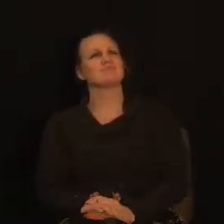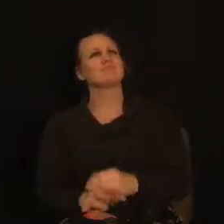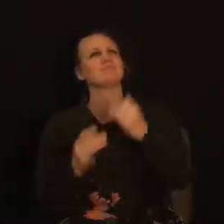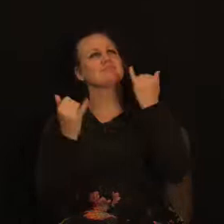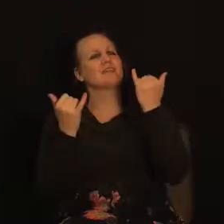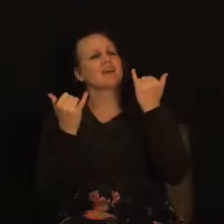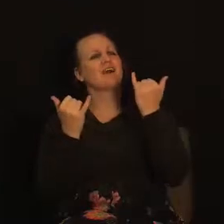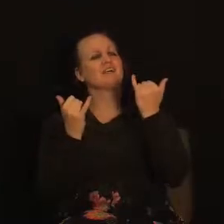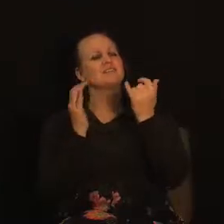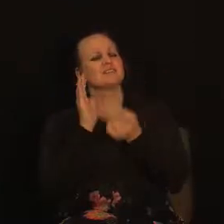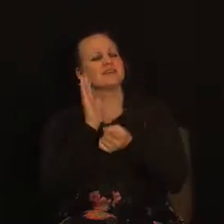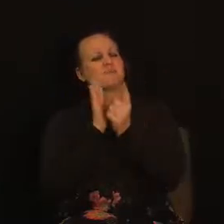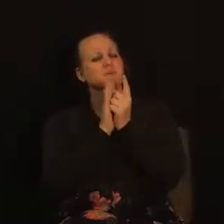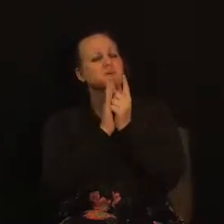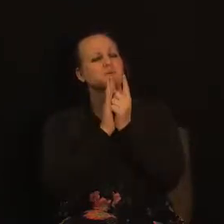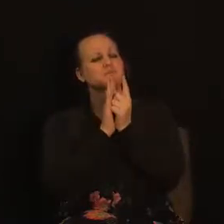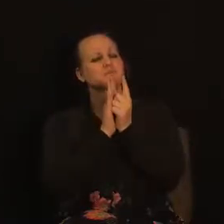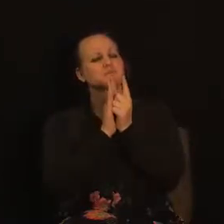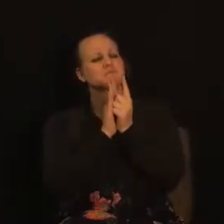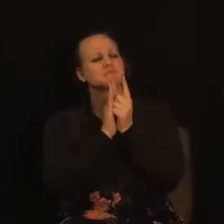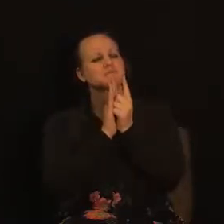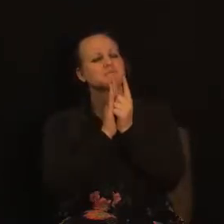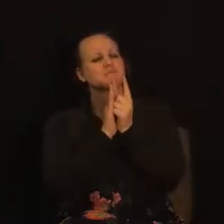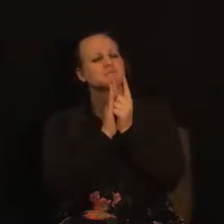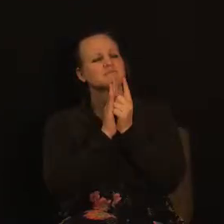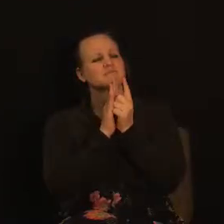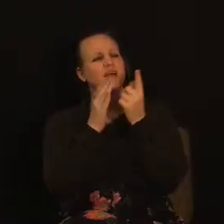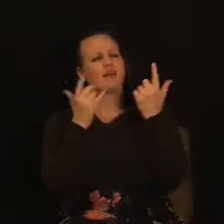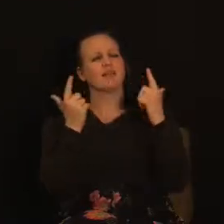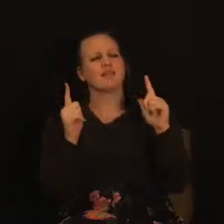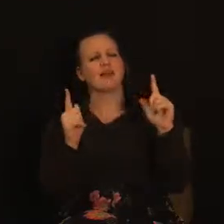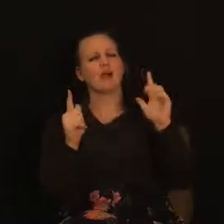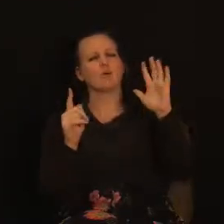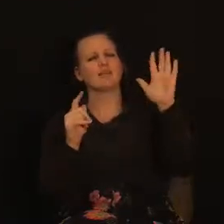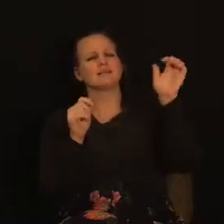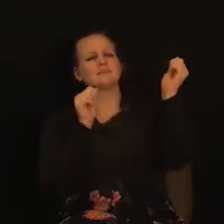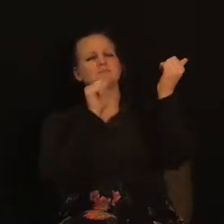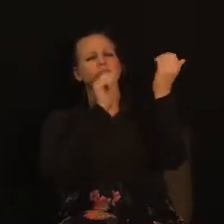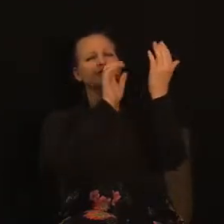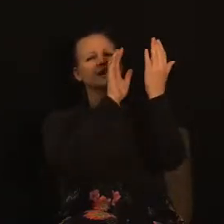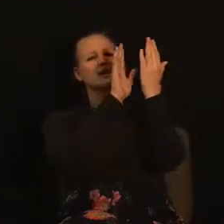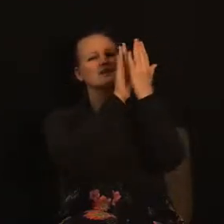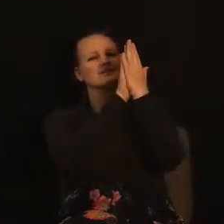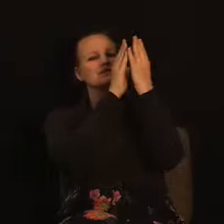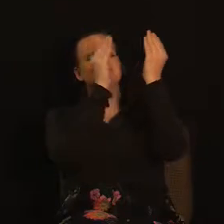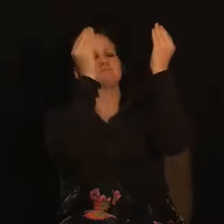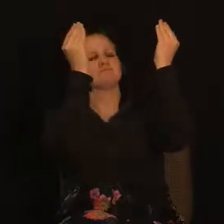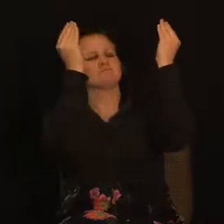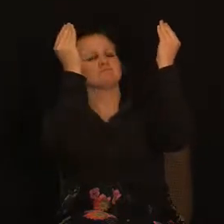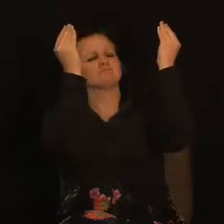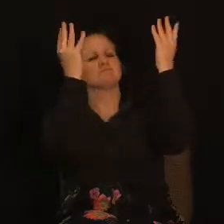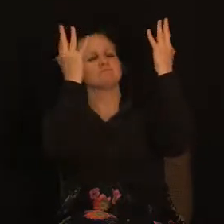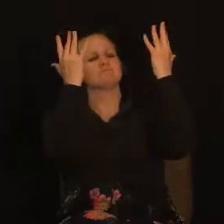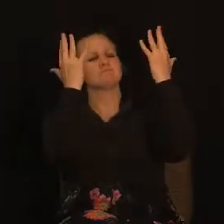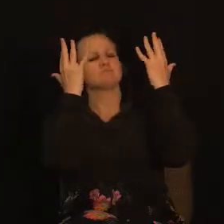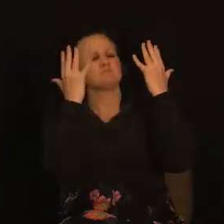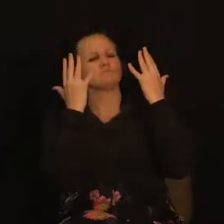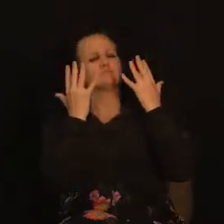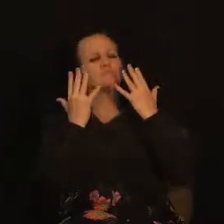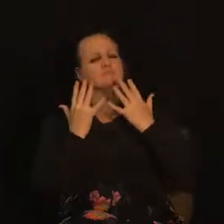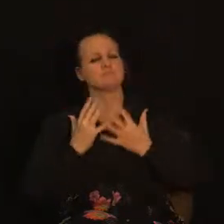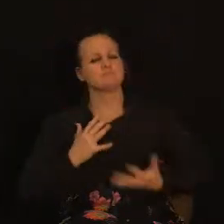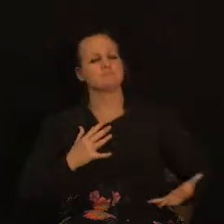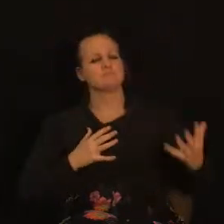now and just allow the presence of the Lord to just fall afresh in your heart.